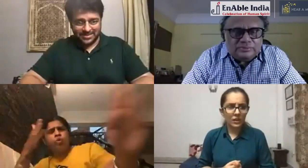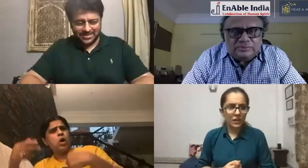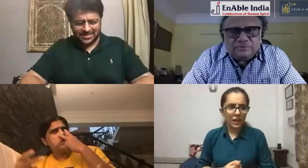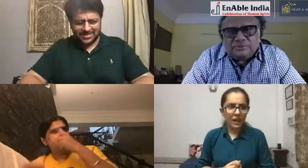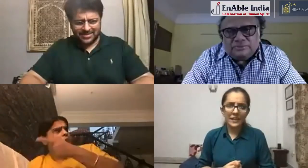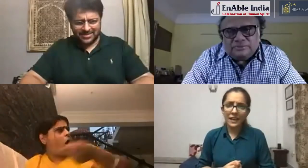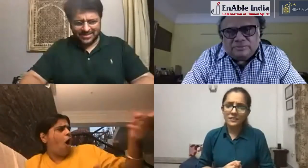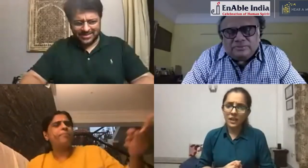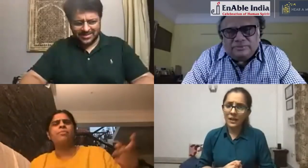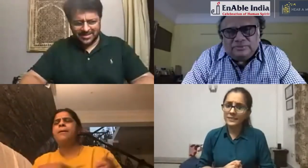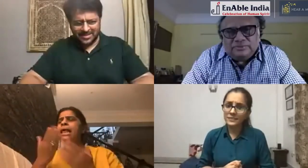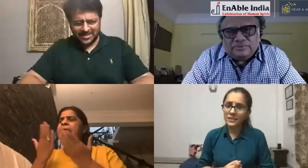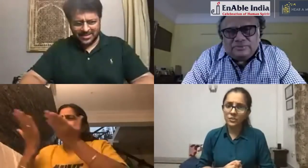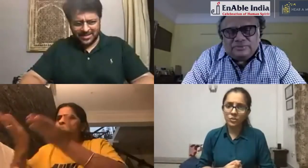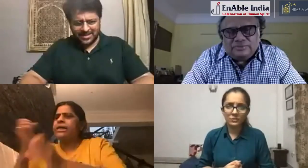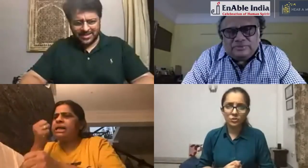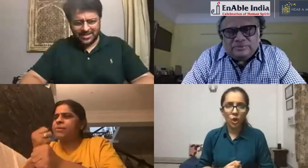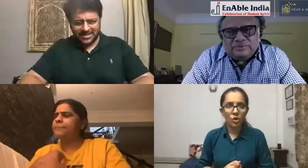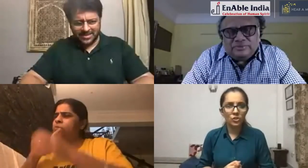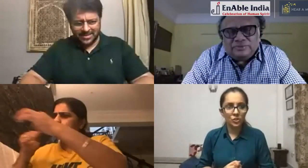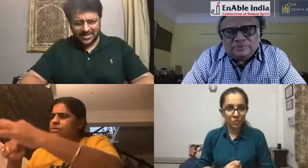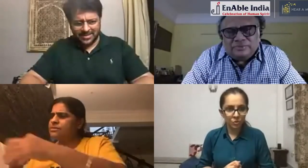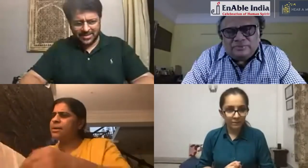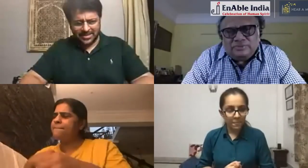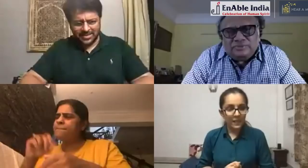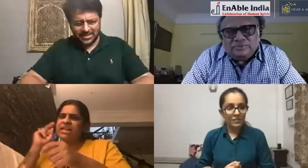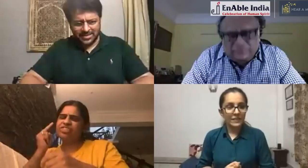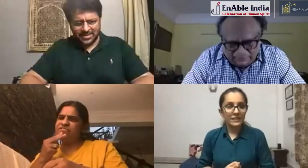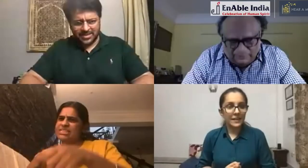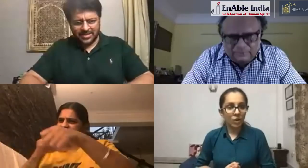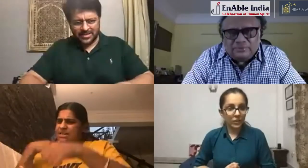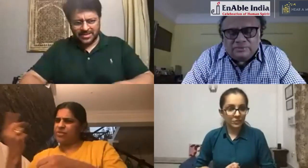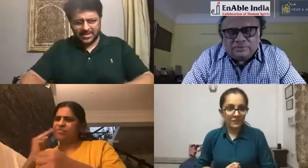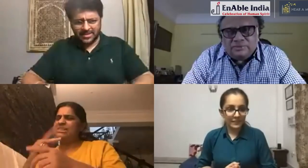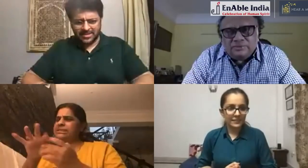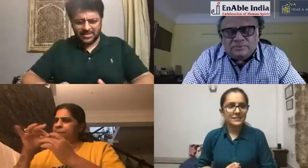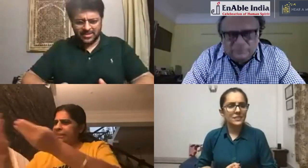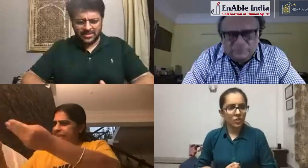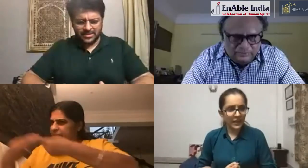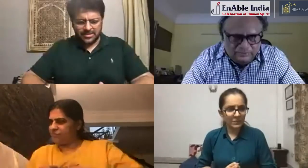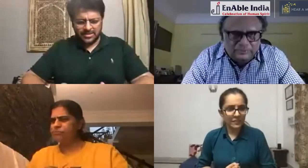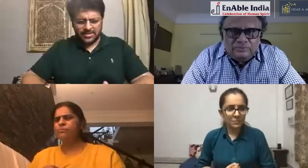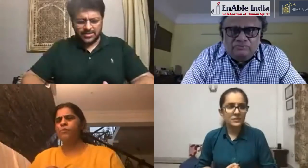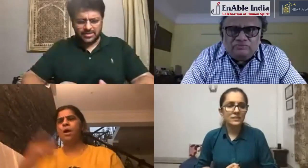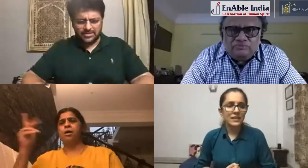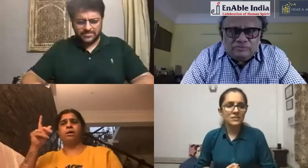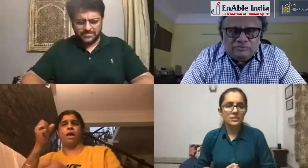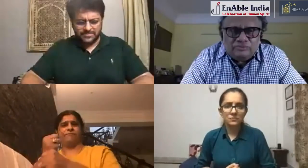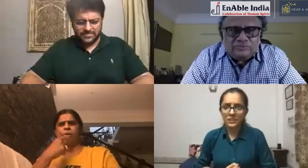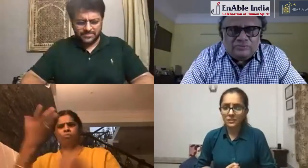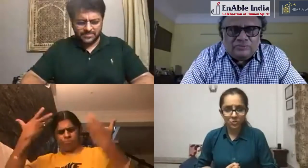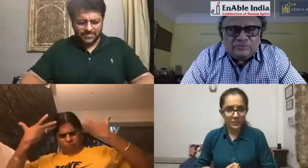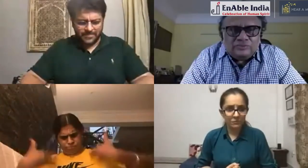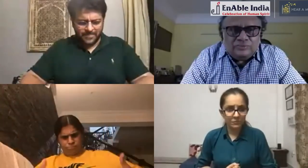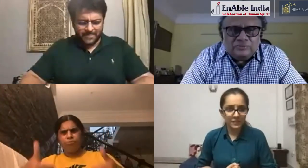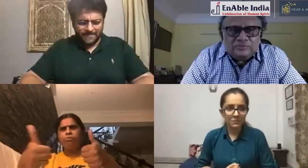So I had seen, there was a long queue when I got for the vaccine. I said, I am a deaf person. I have a